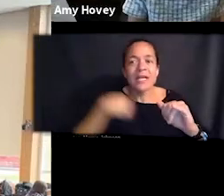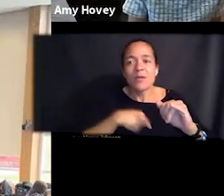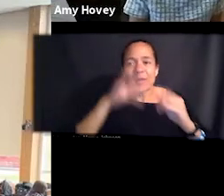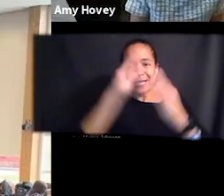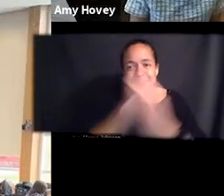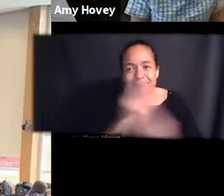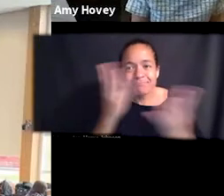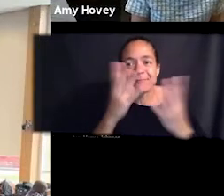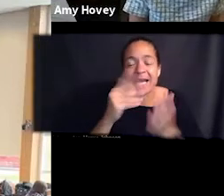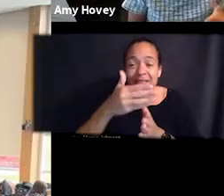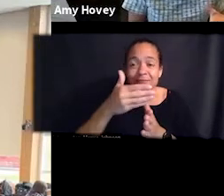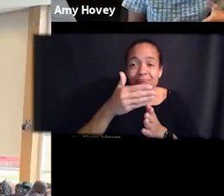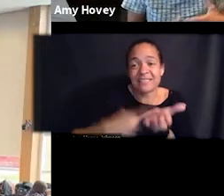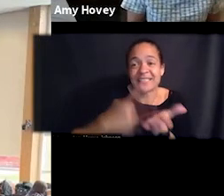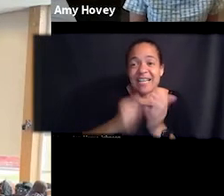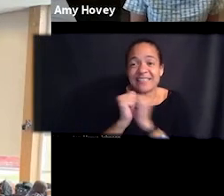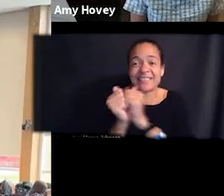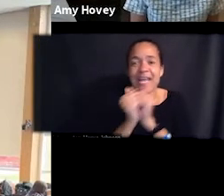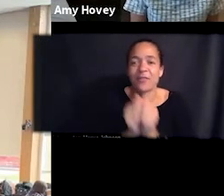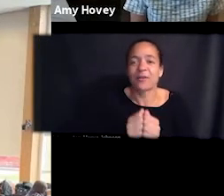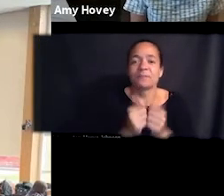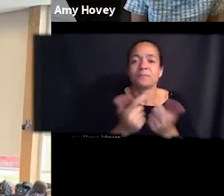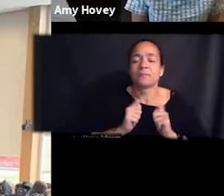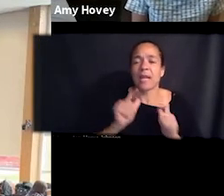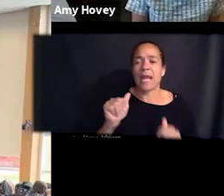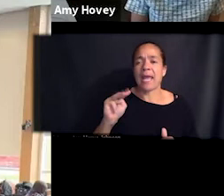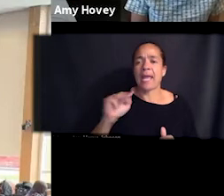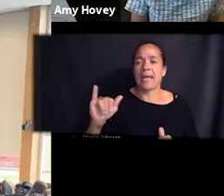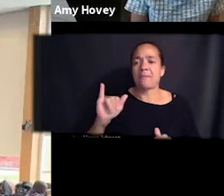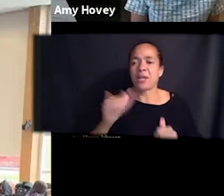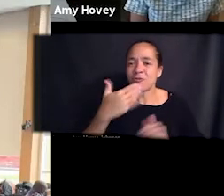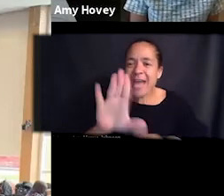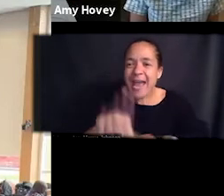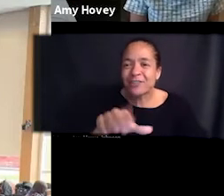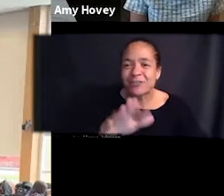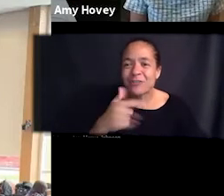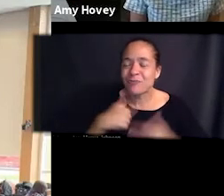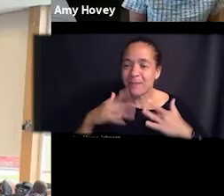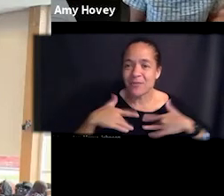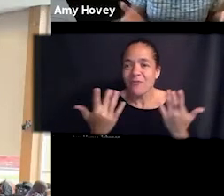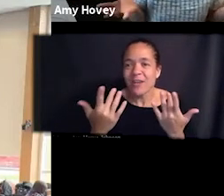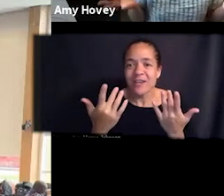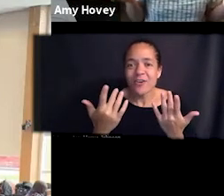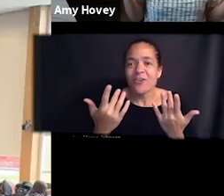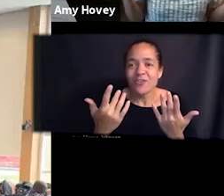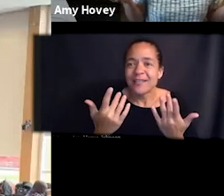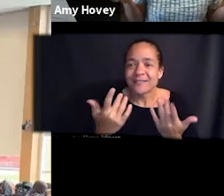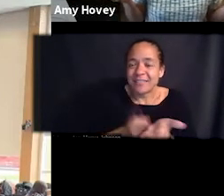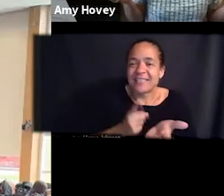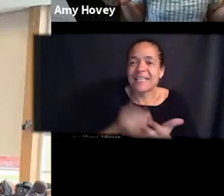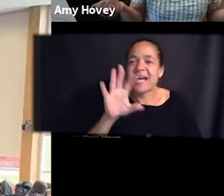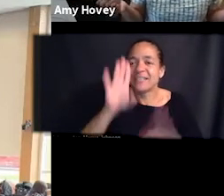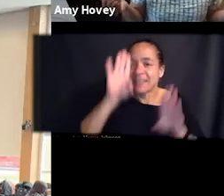Good afternoon. So happy to be here to talk about our Focus on Flint project. So why focus on